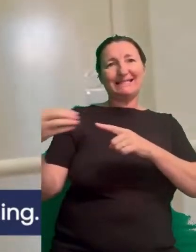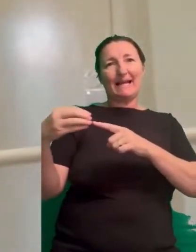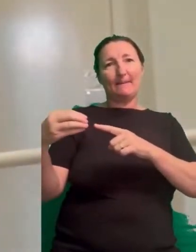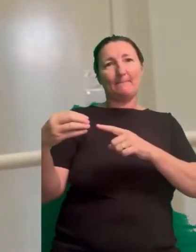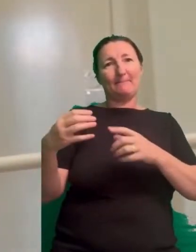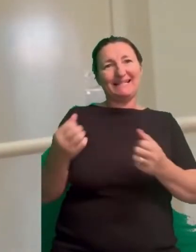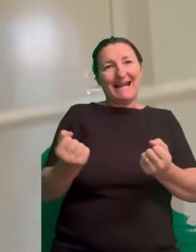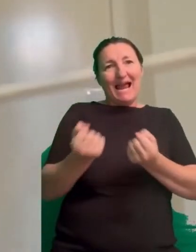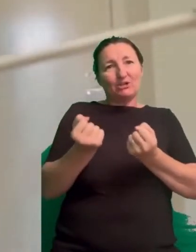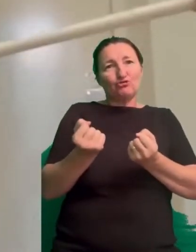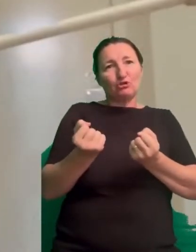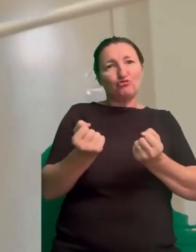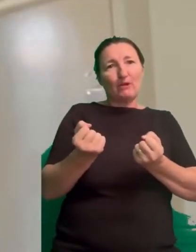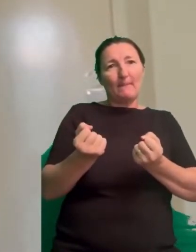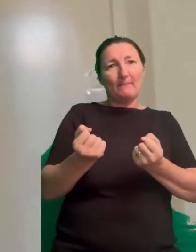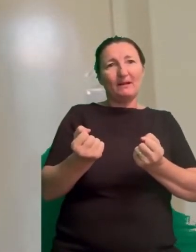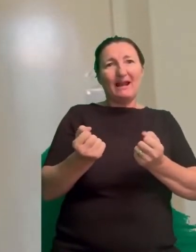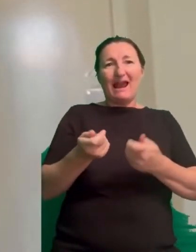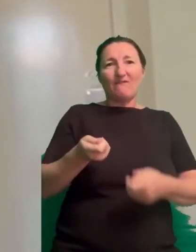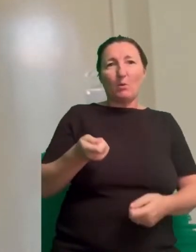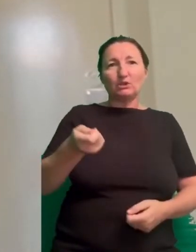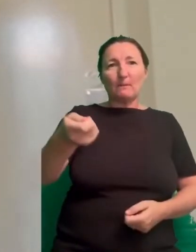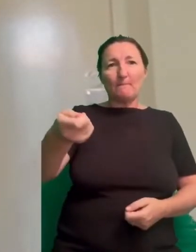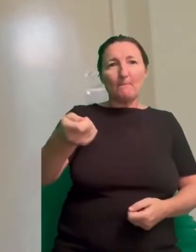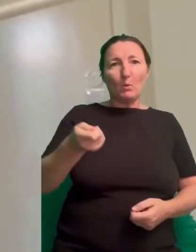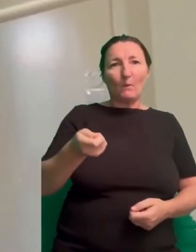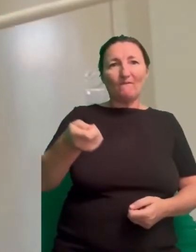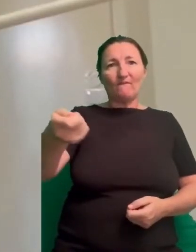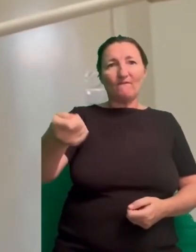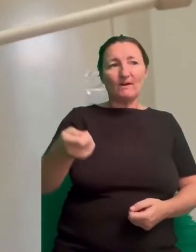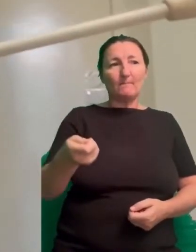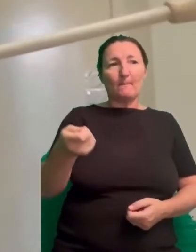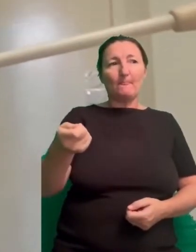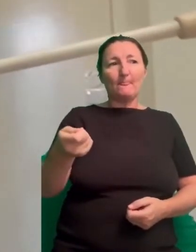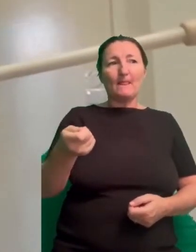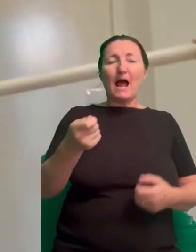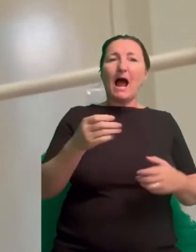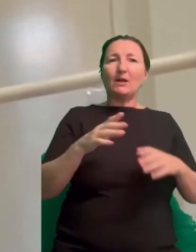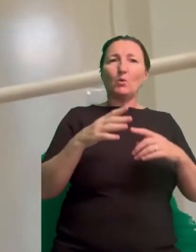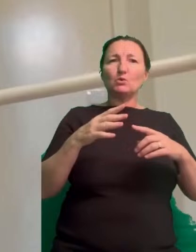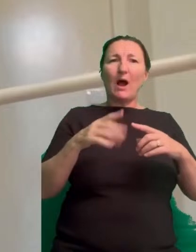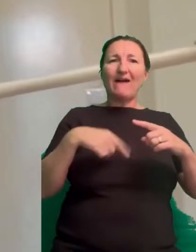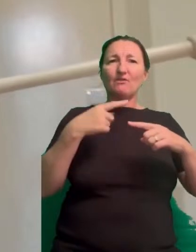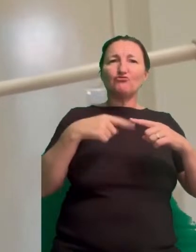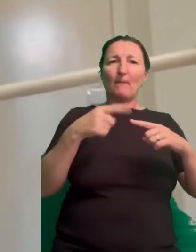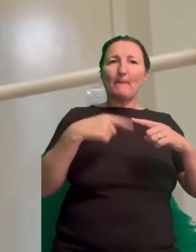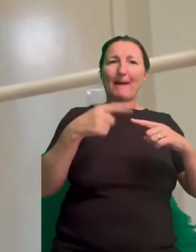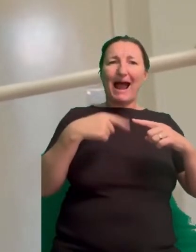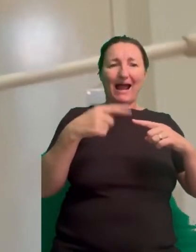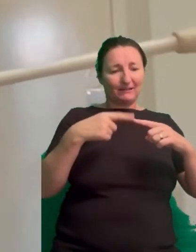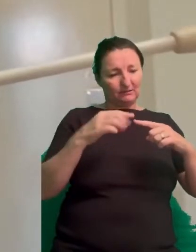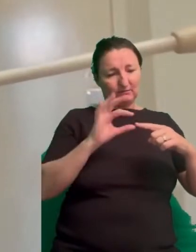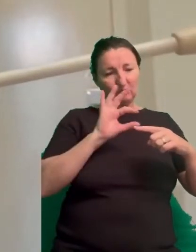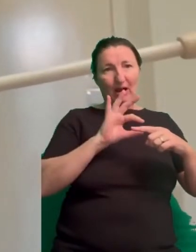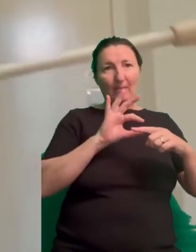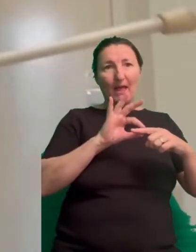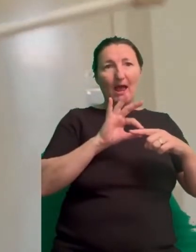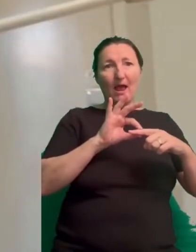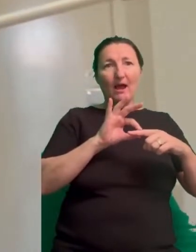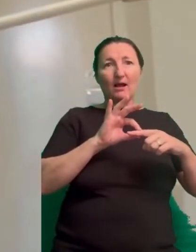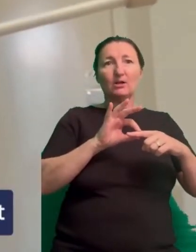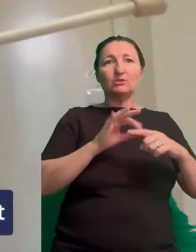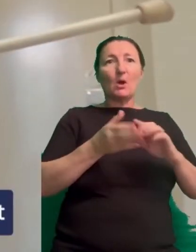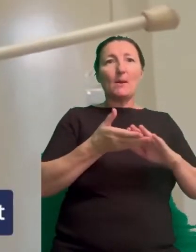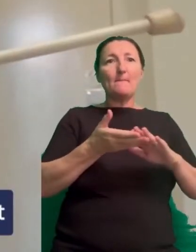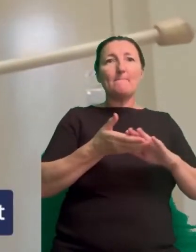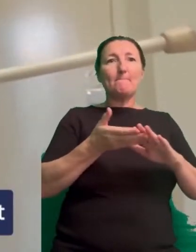something. And just before the end I have a lucky band, and that's so things that dangle on it don't fly up and hit me in the